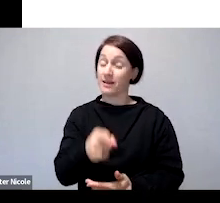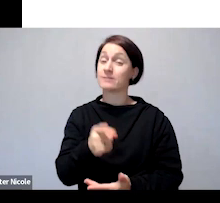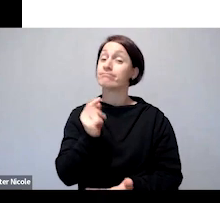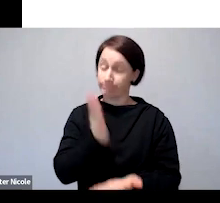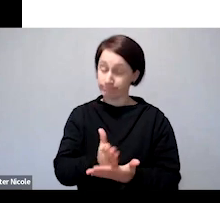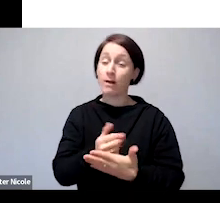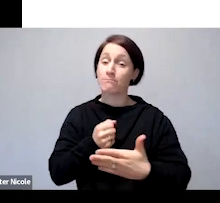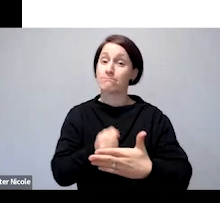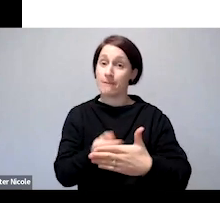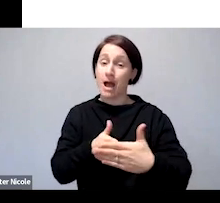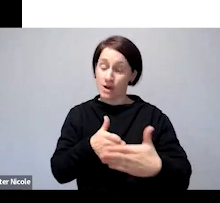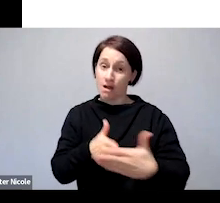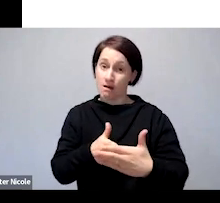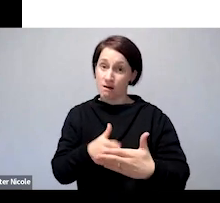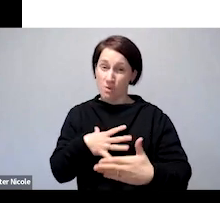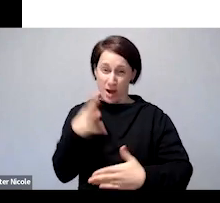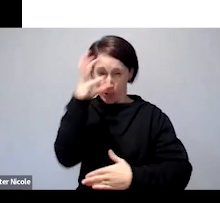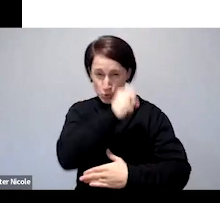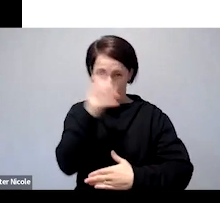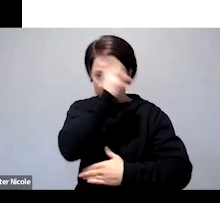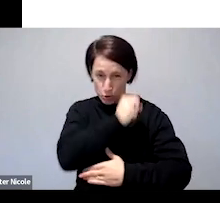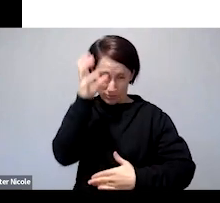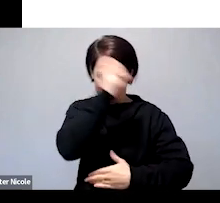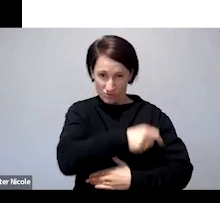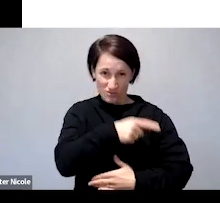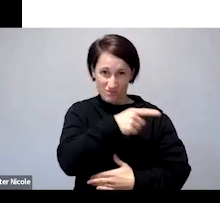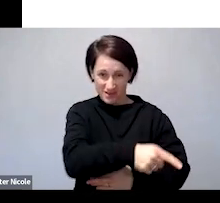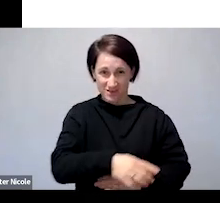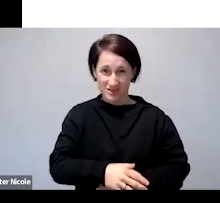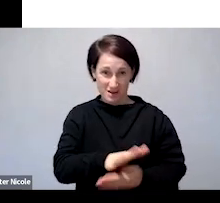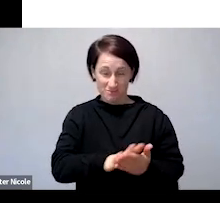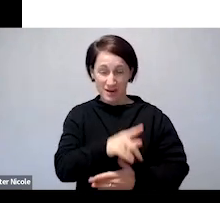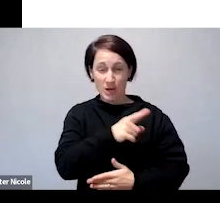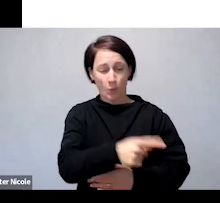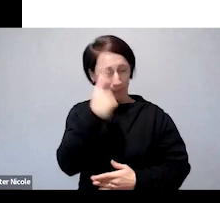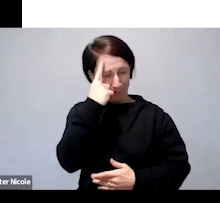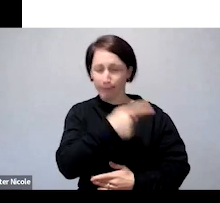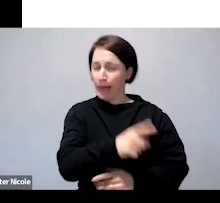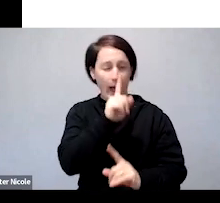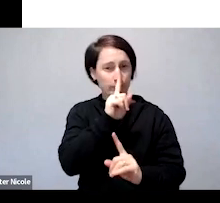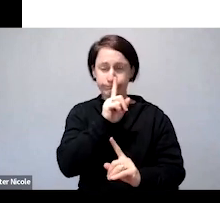sure we're not assuming that people with disability are uninterested or unable to prepare.